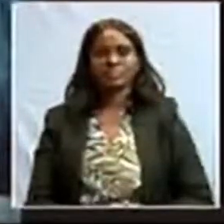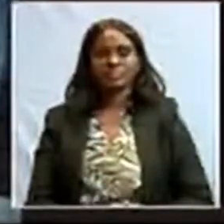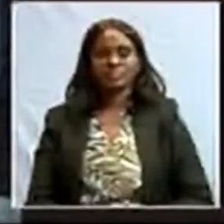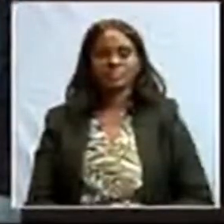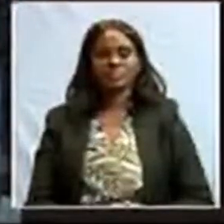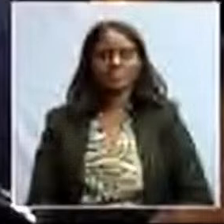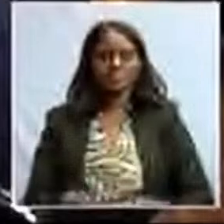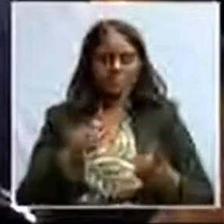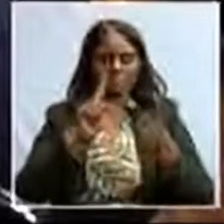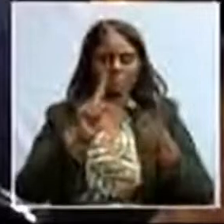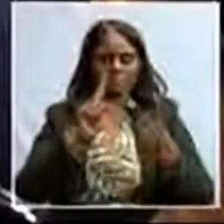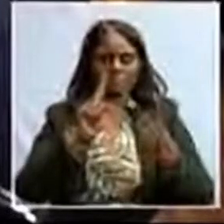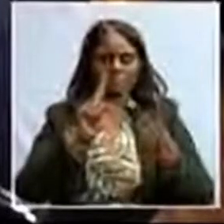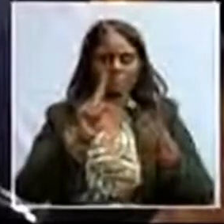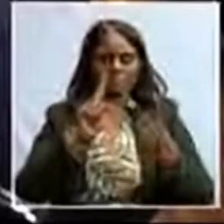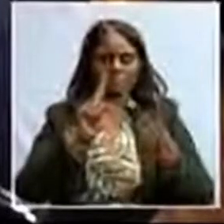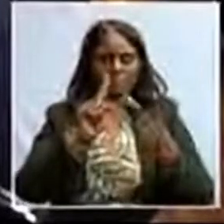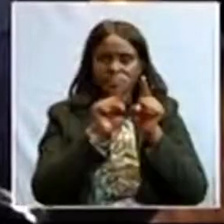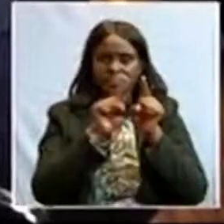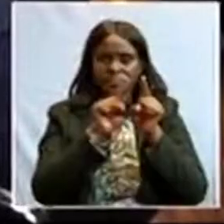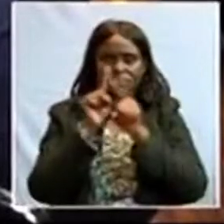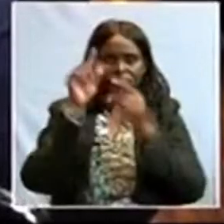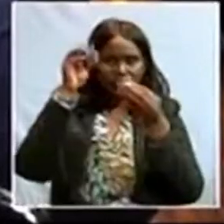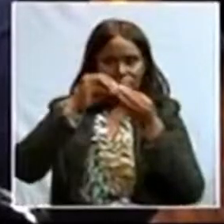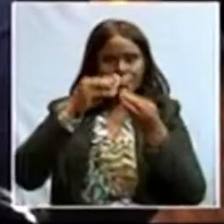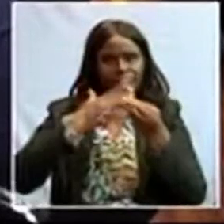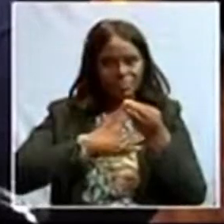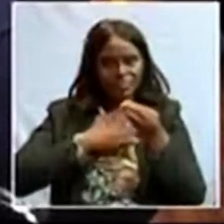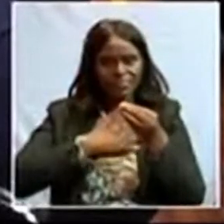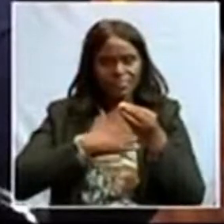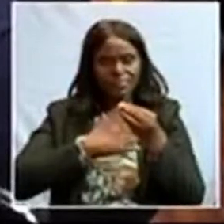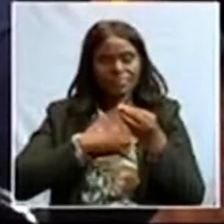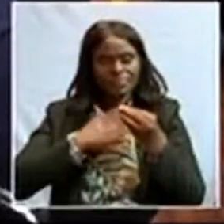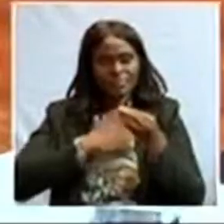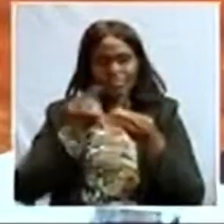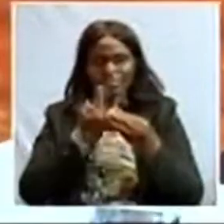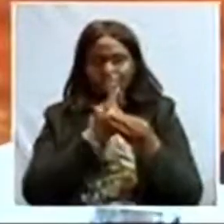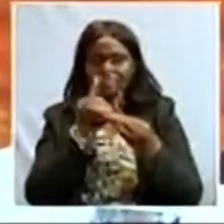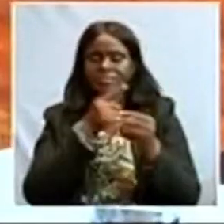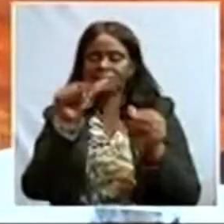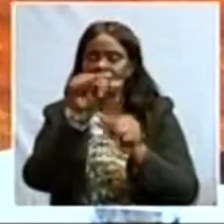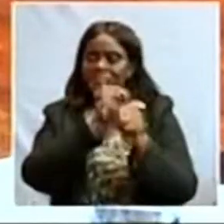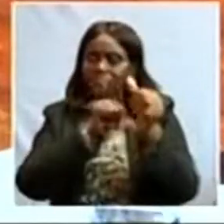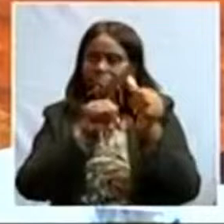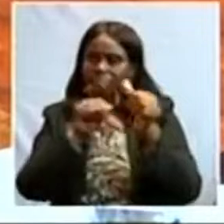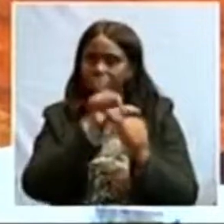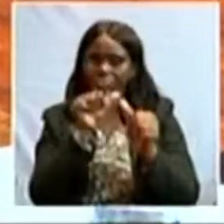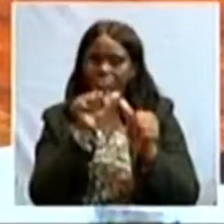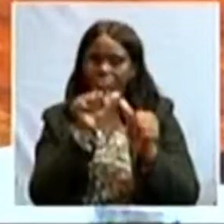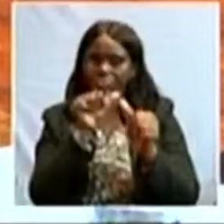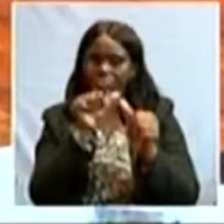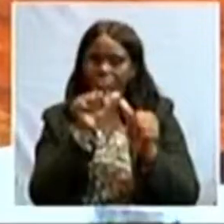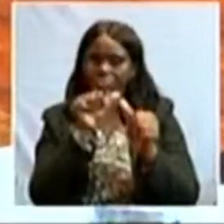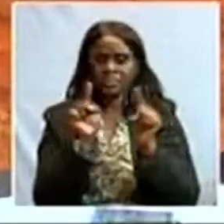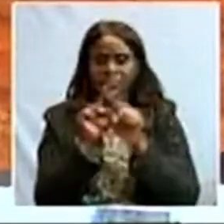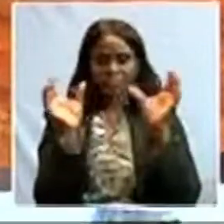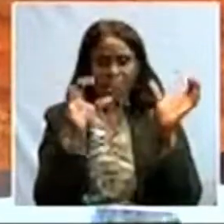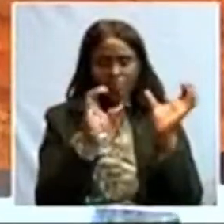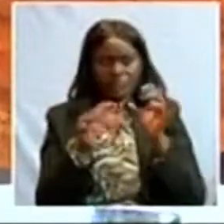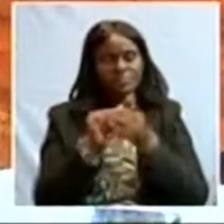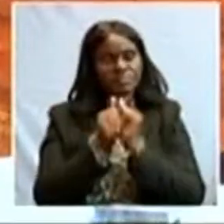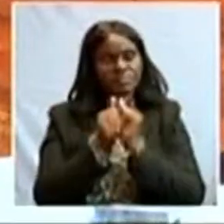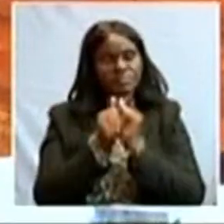two questions. Maybe let me also add mine. Mine is around the community